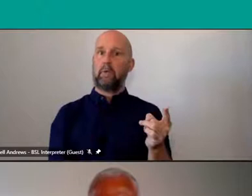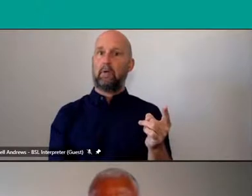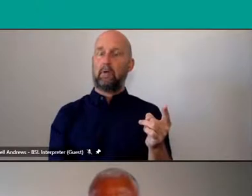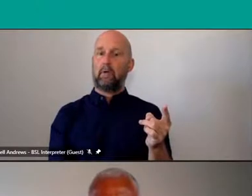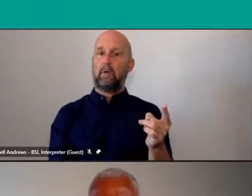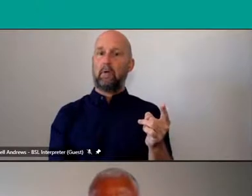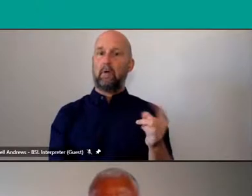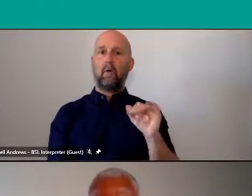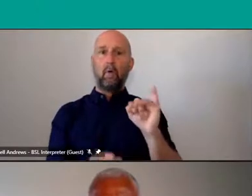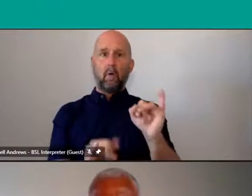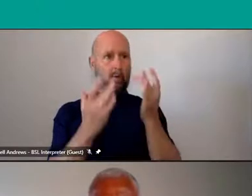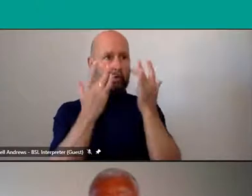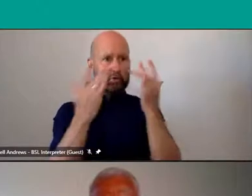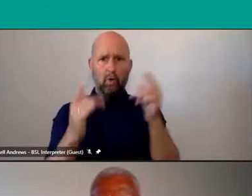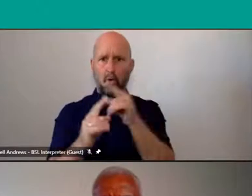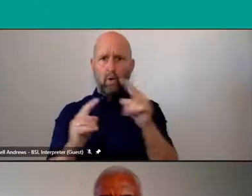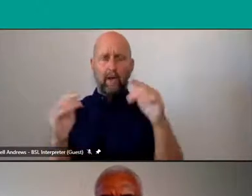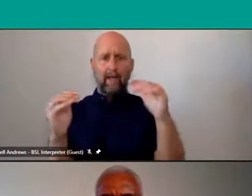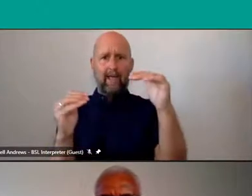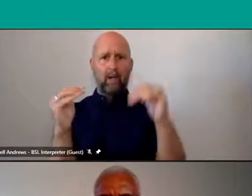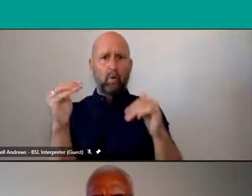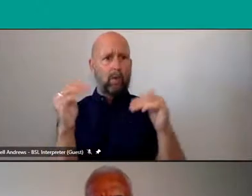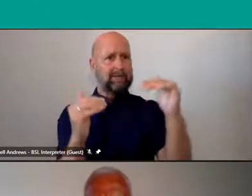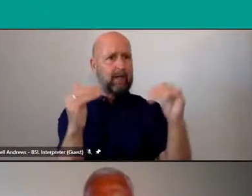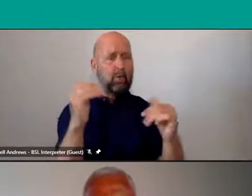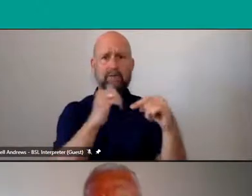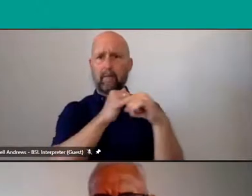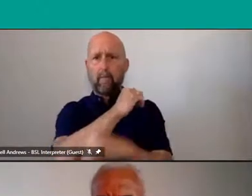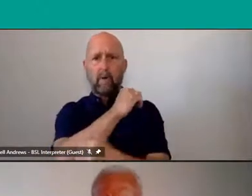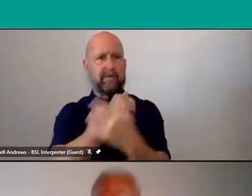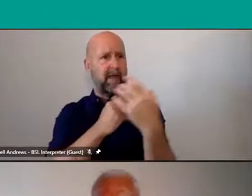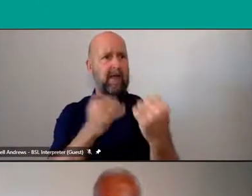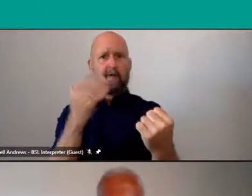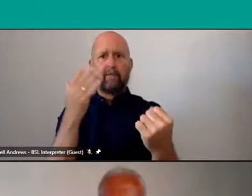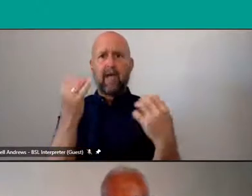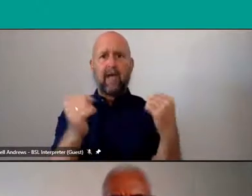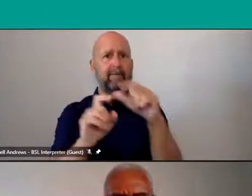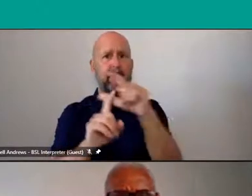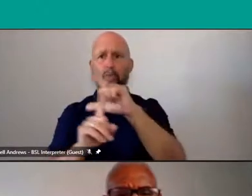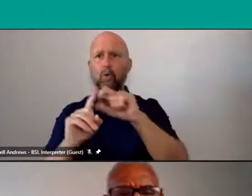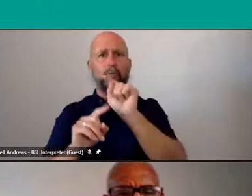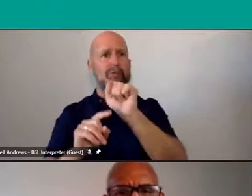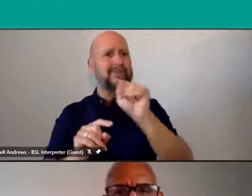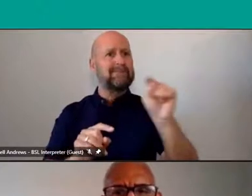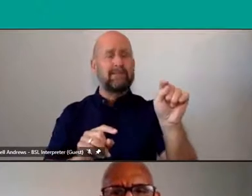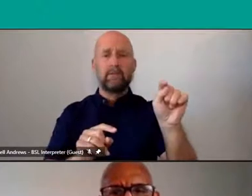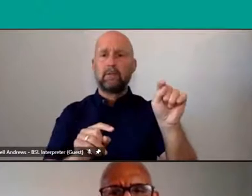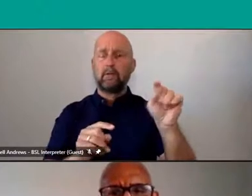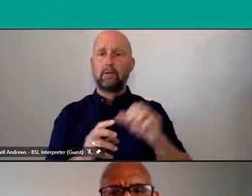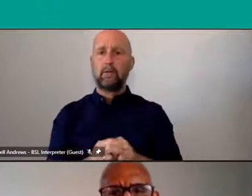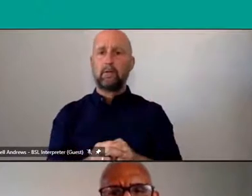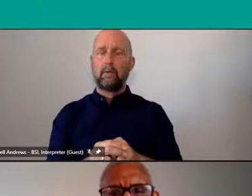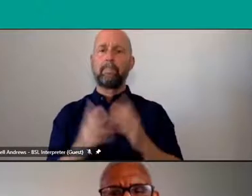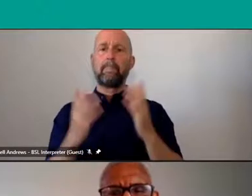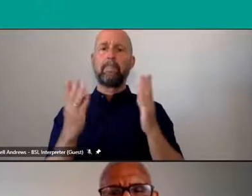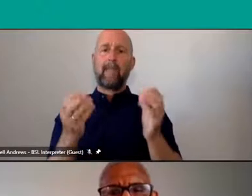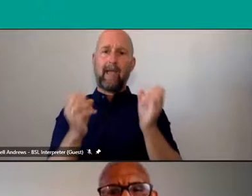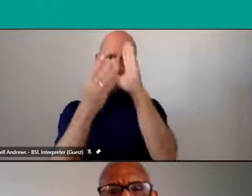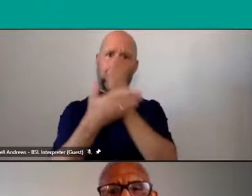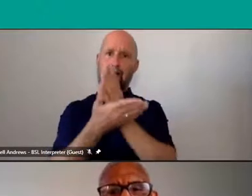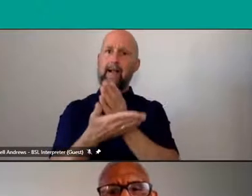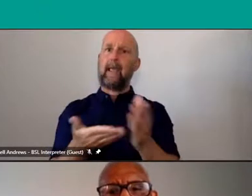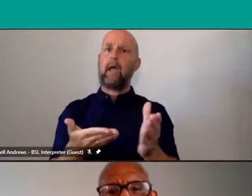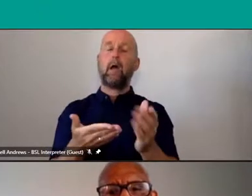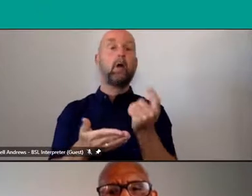deep inequalities and poverties that exist in our communities. And it's clear that some groups in